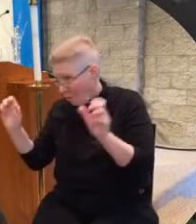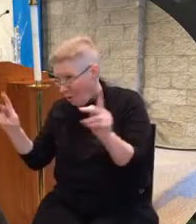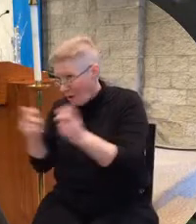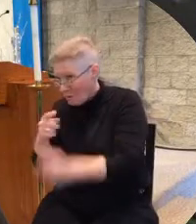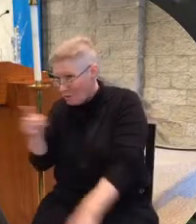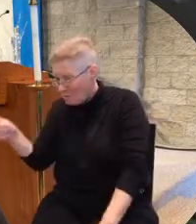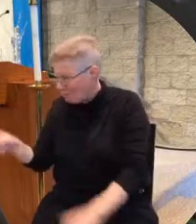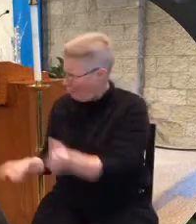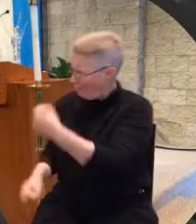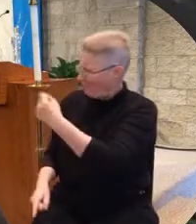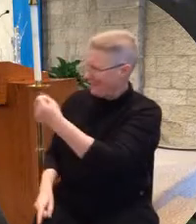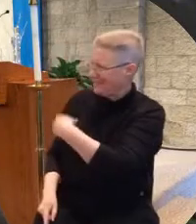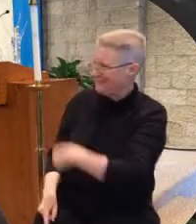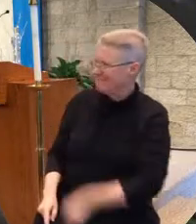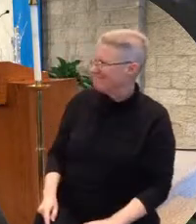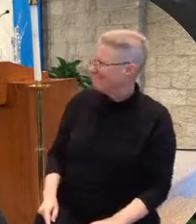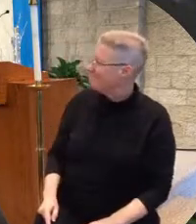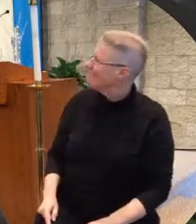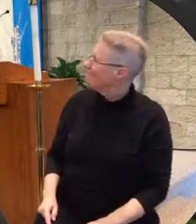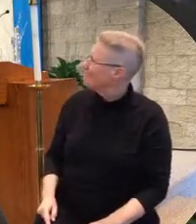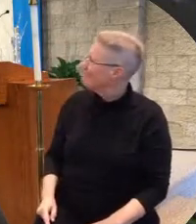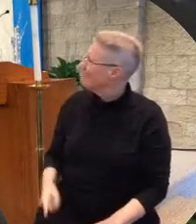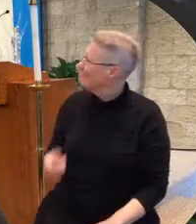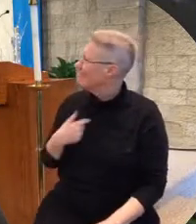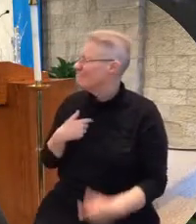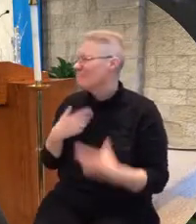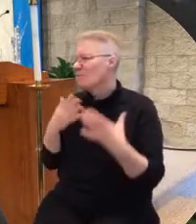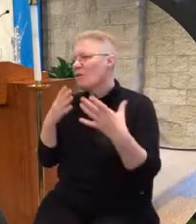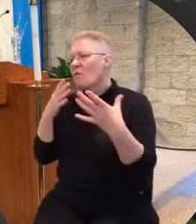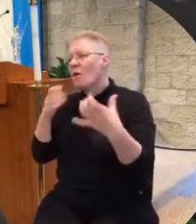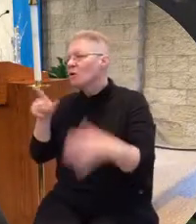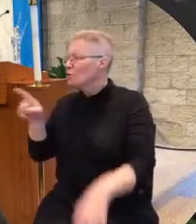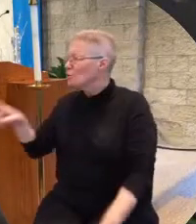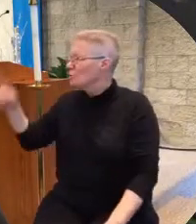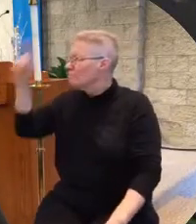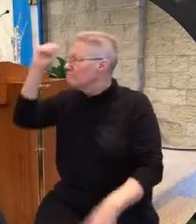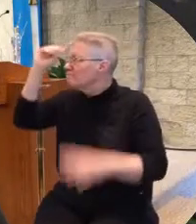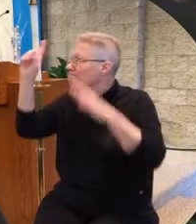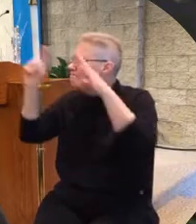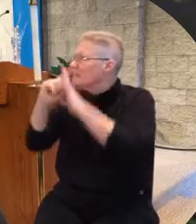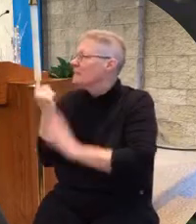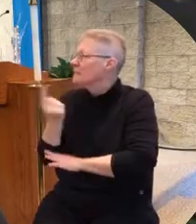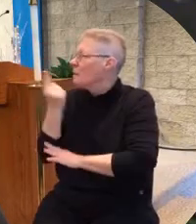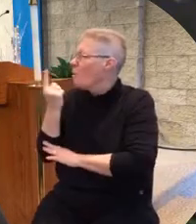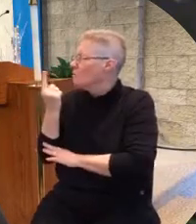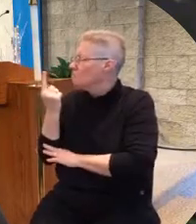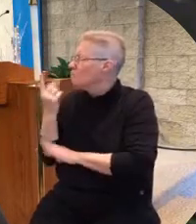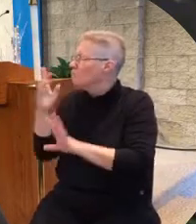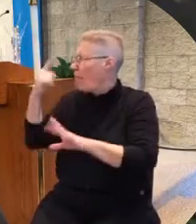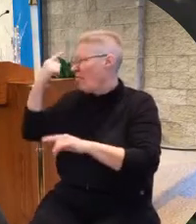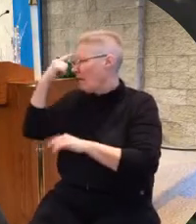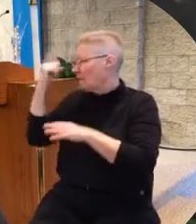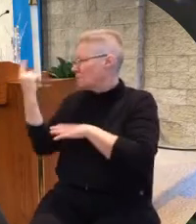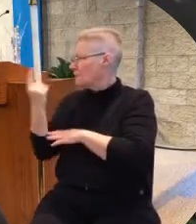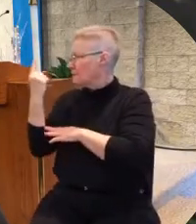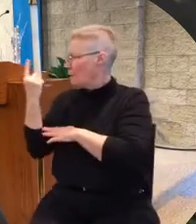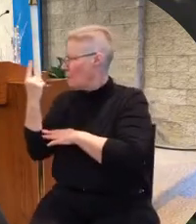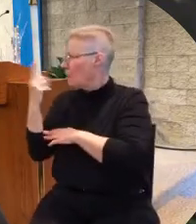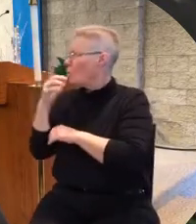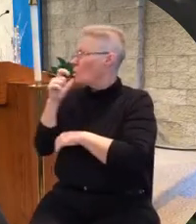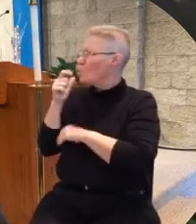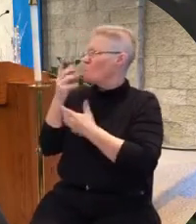So I want you to just call someone in your consciousness right now that you believe has caused you